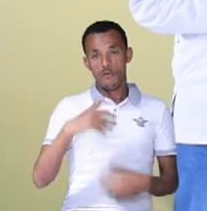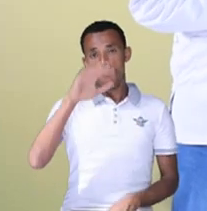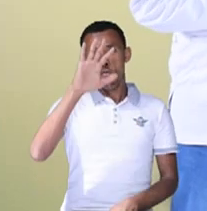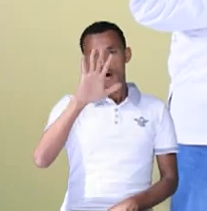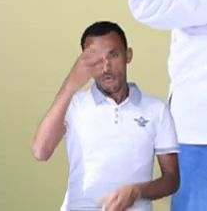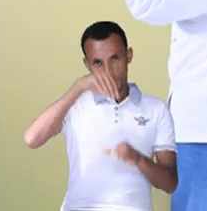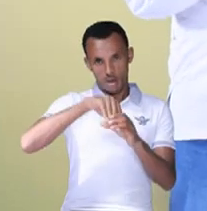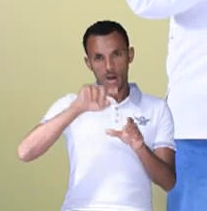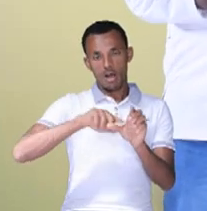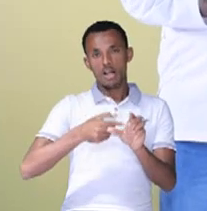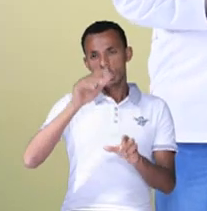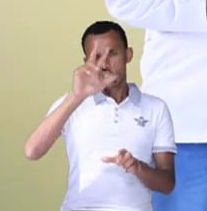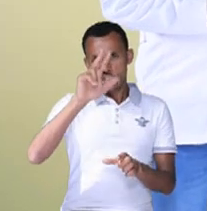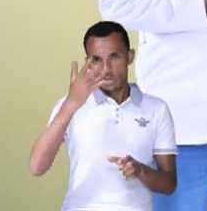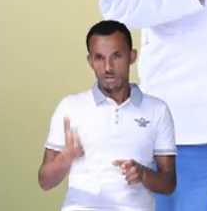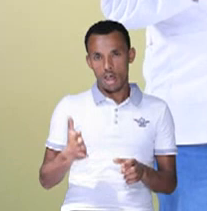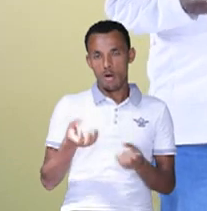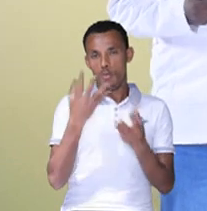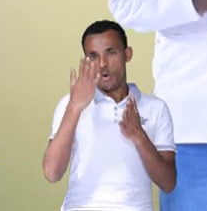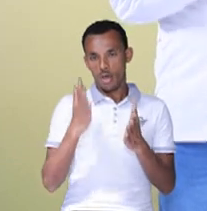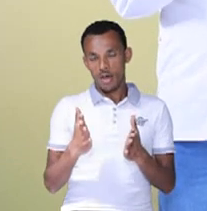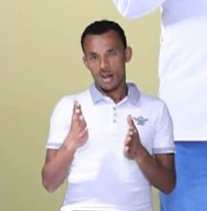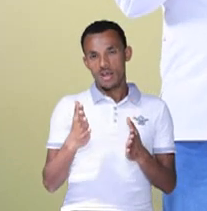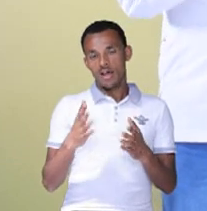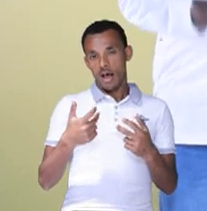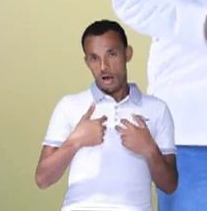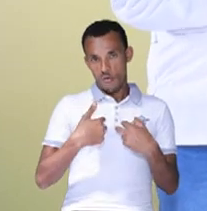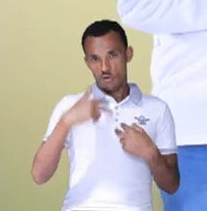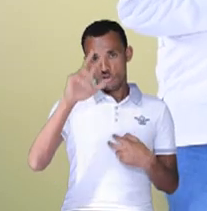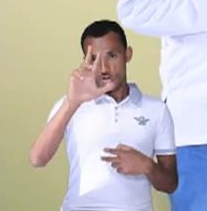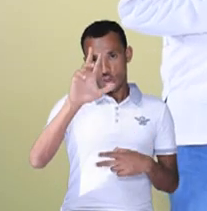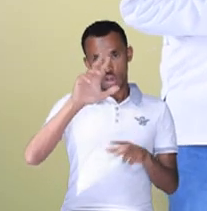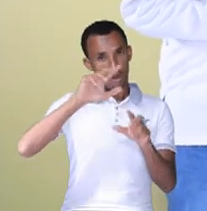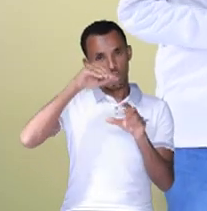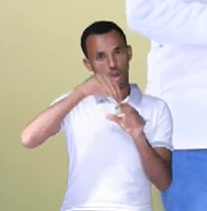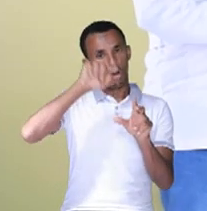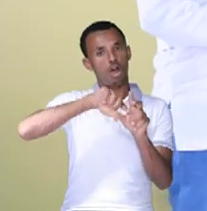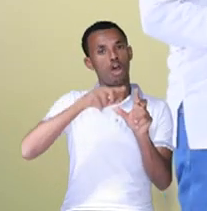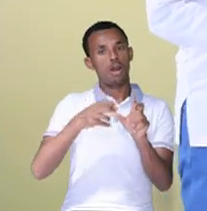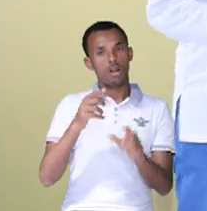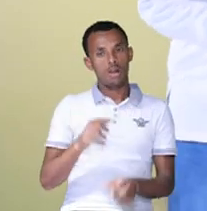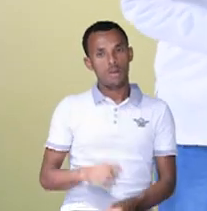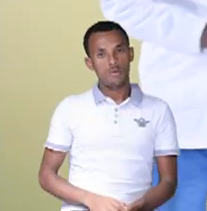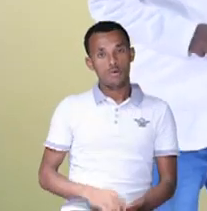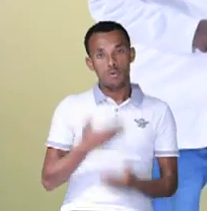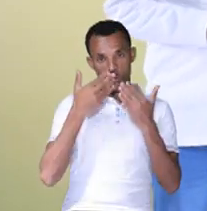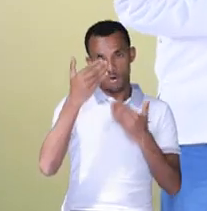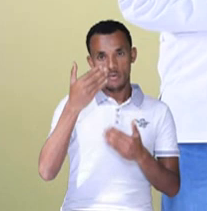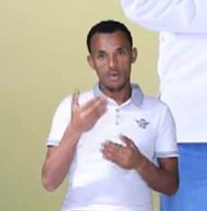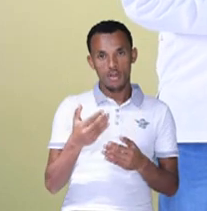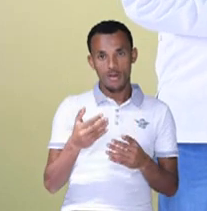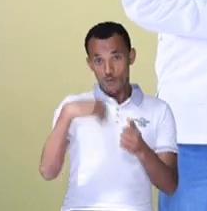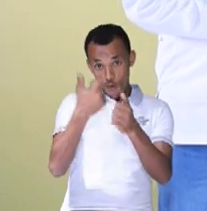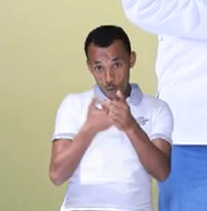5 interior angle. 3-sided polygon or triangle have 3 interior angle. Good. Are